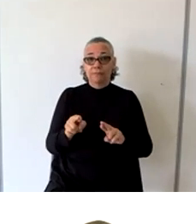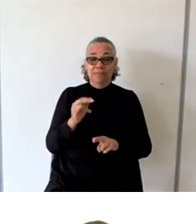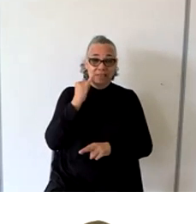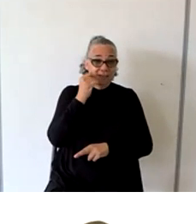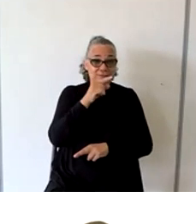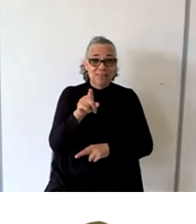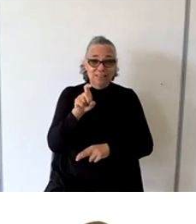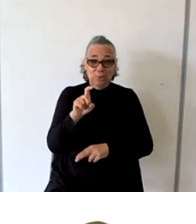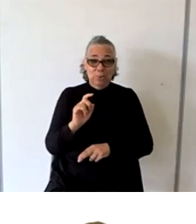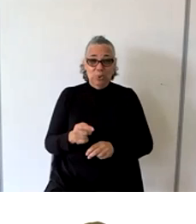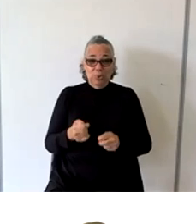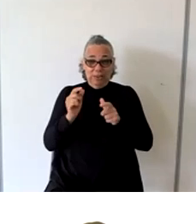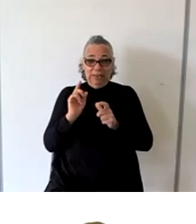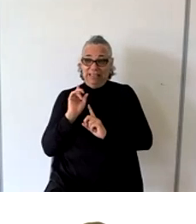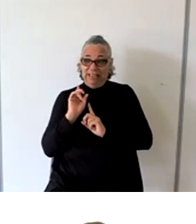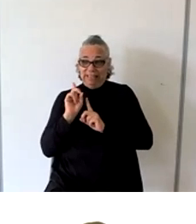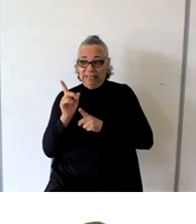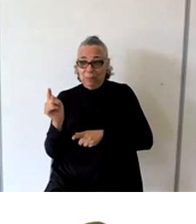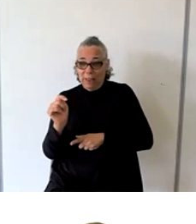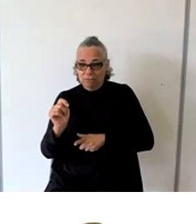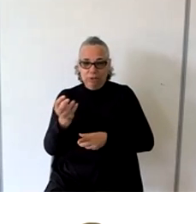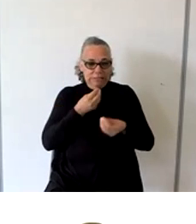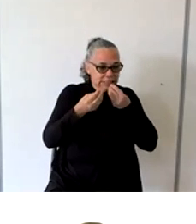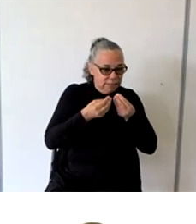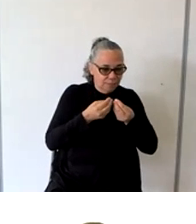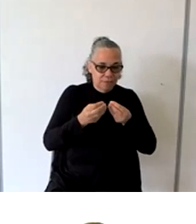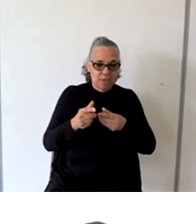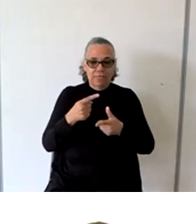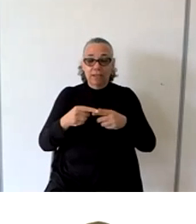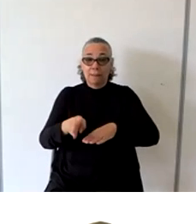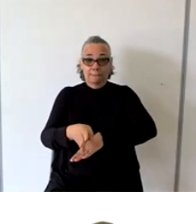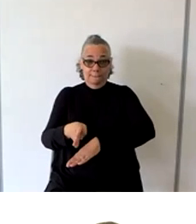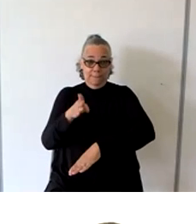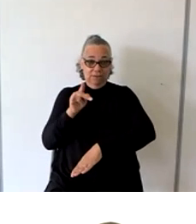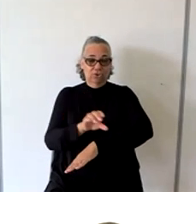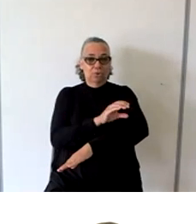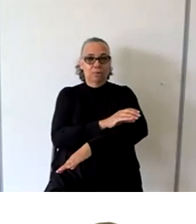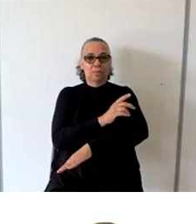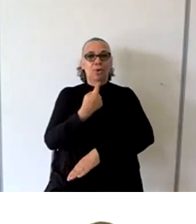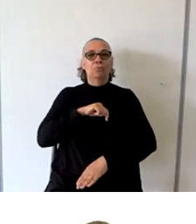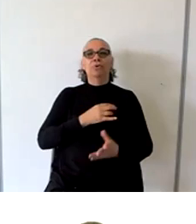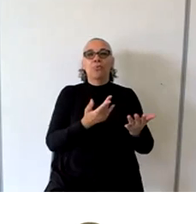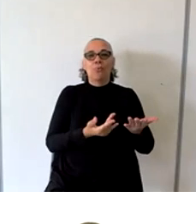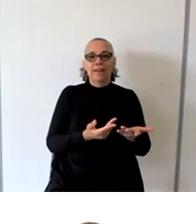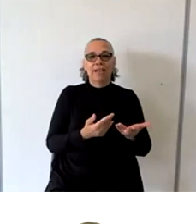to the washroom, grab a bite to eat, and come back to your computer. We'll be ready and waiting for you here at 12